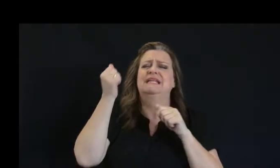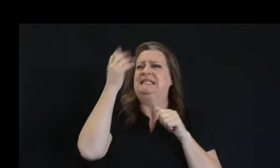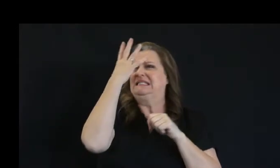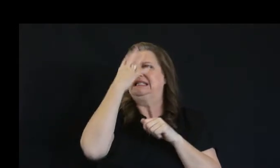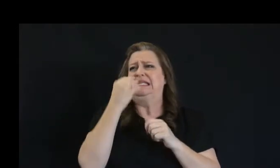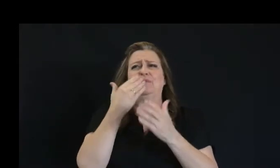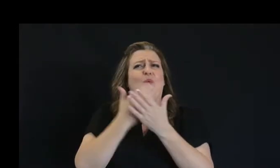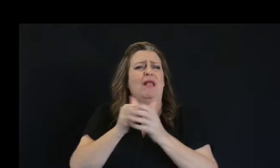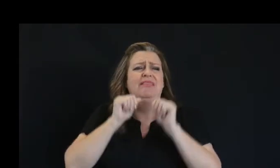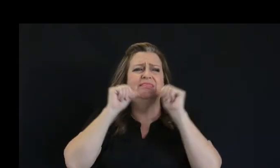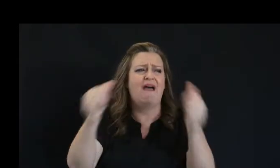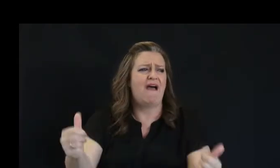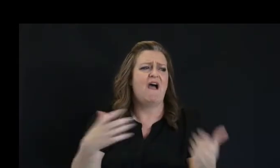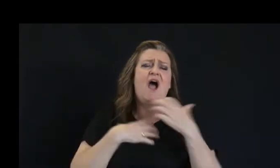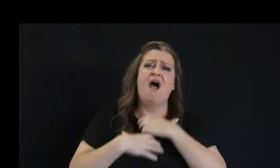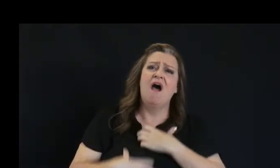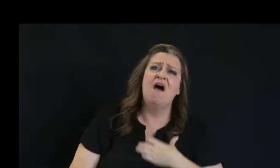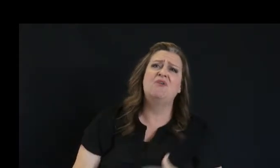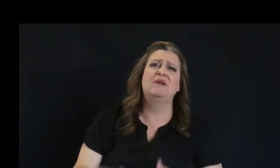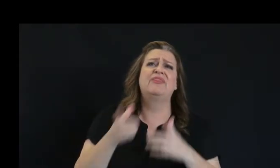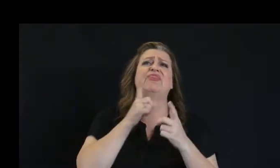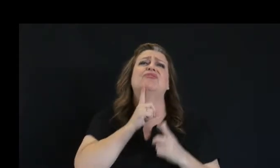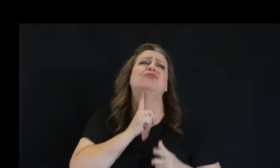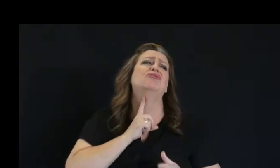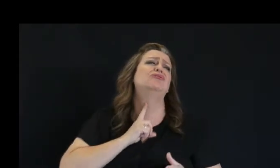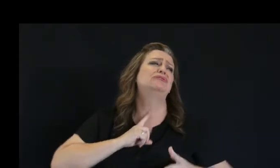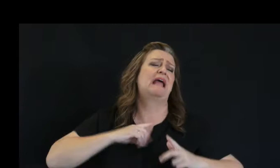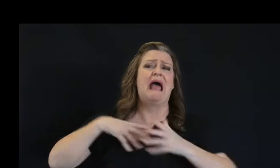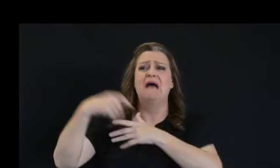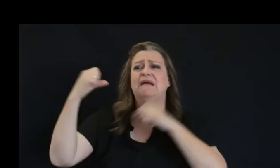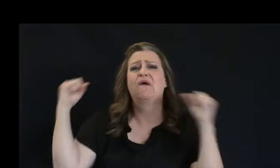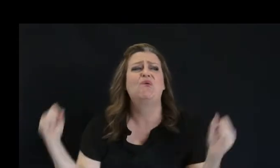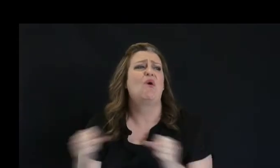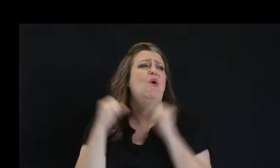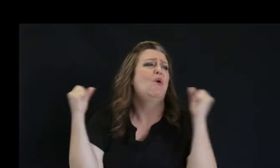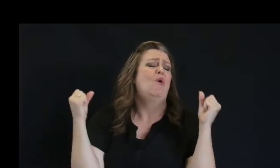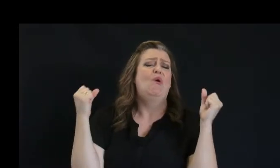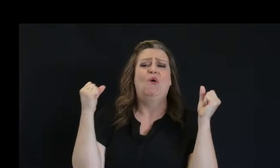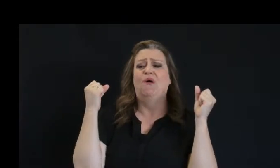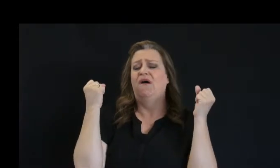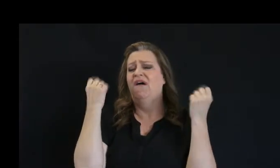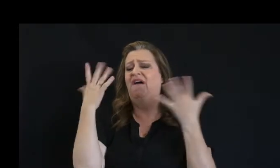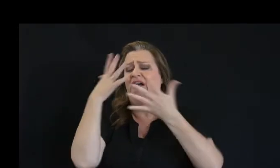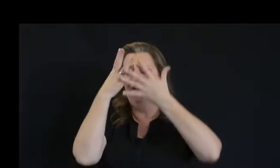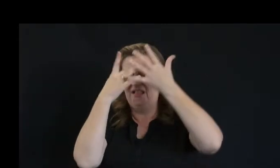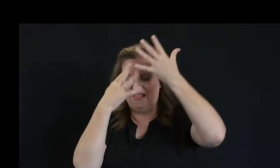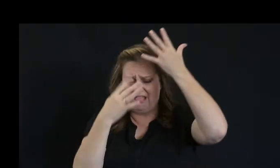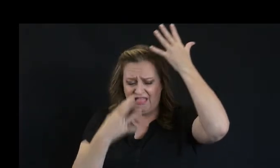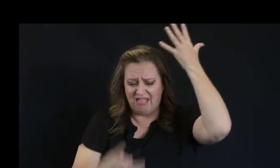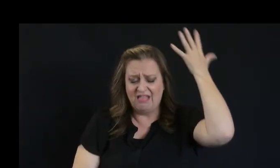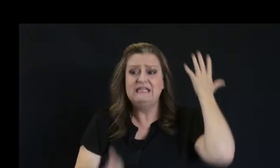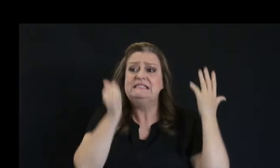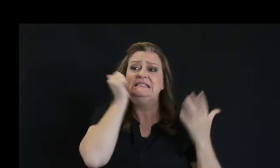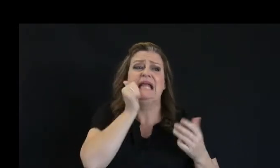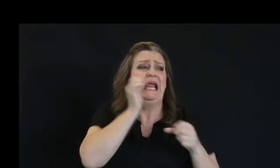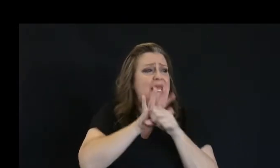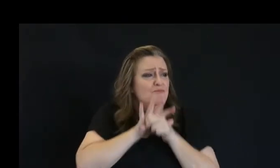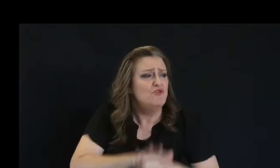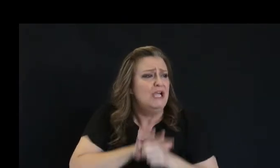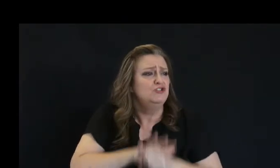night, in hunger and in thirst, often without food, in cold and exposure, and apart from other things, there is the daily pressure on